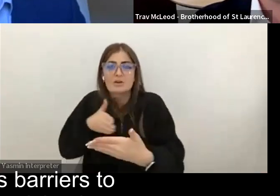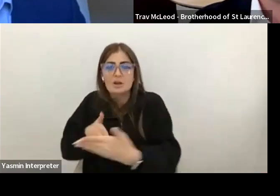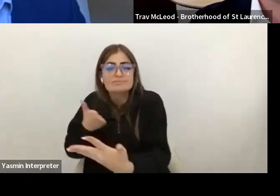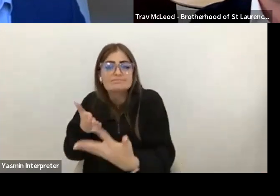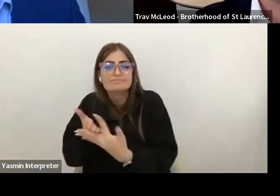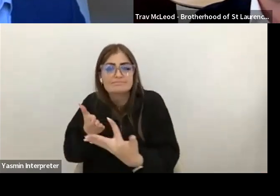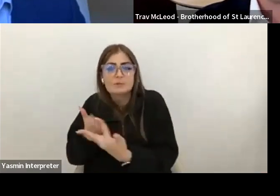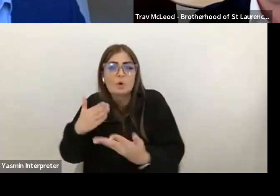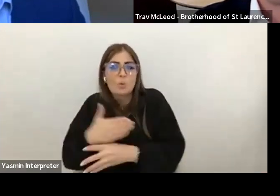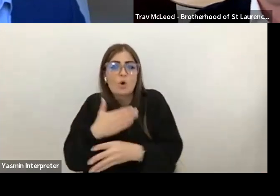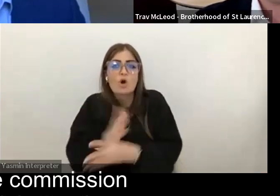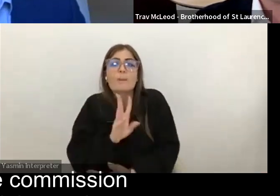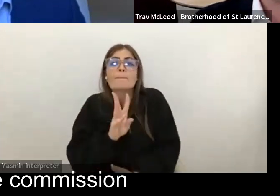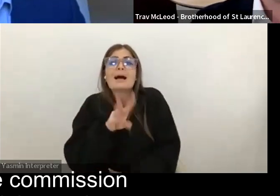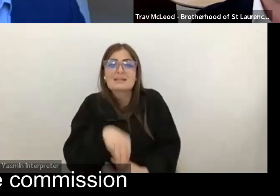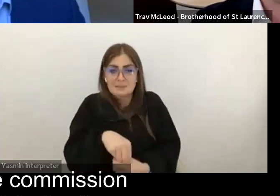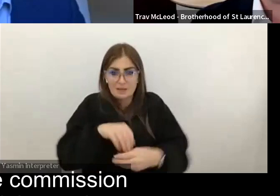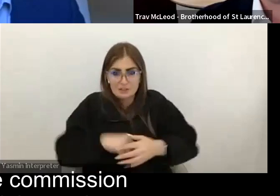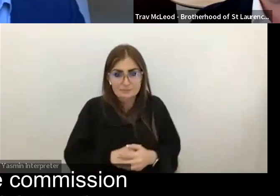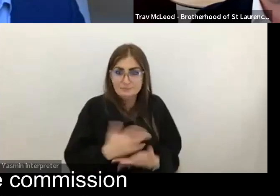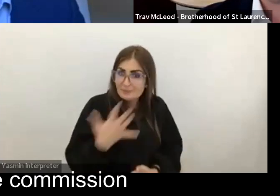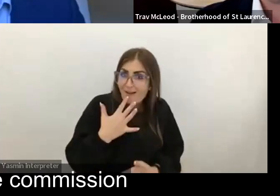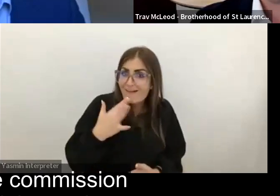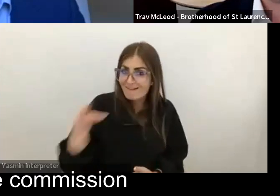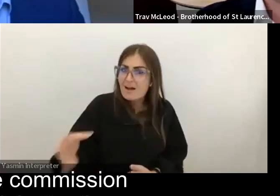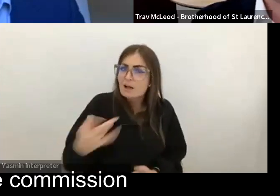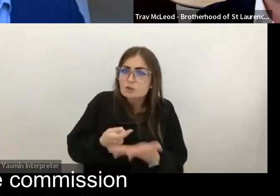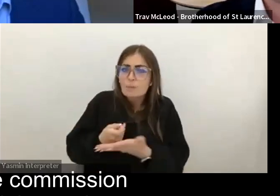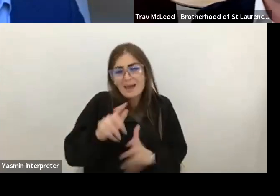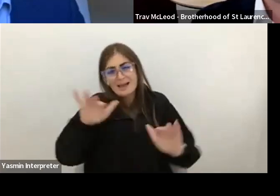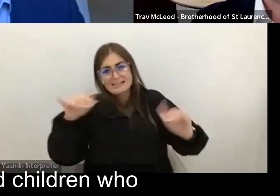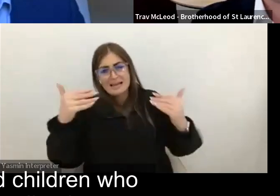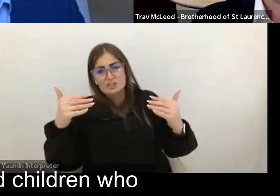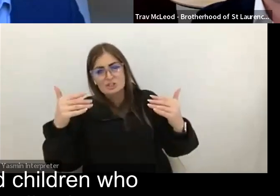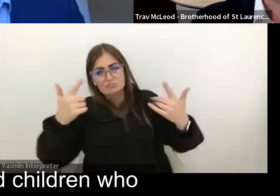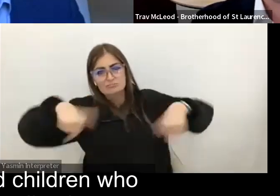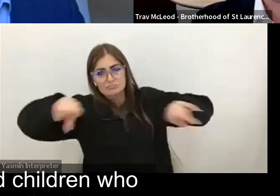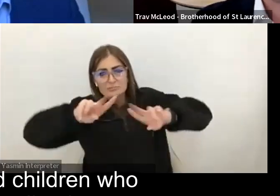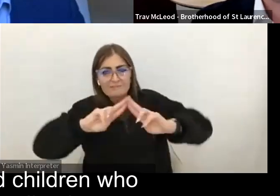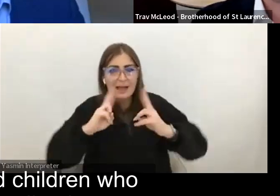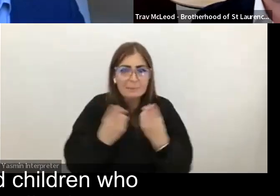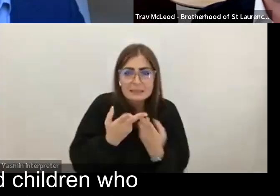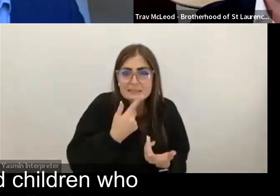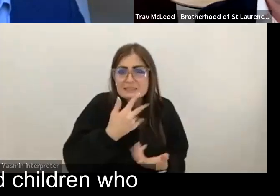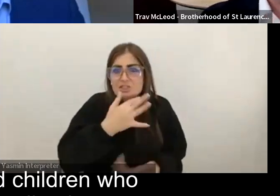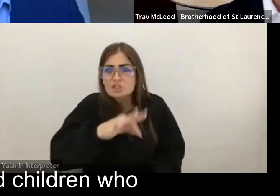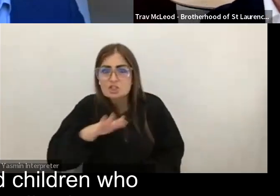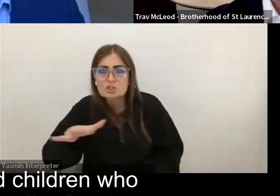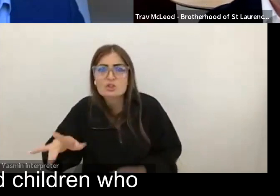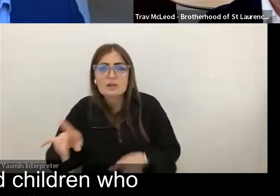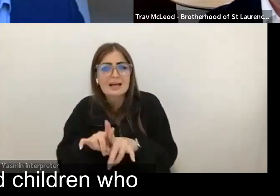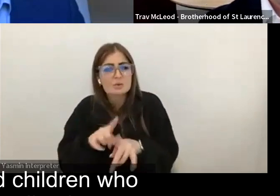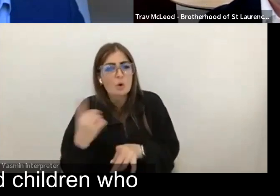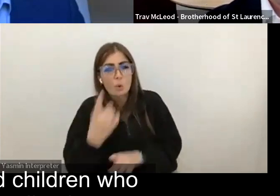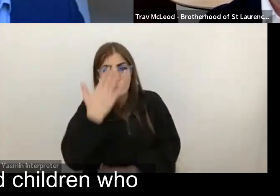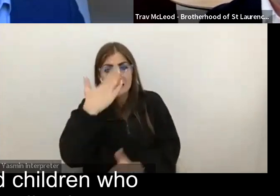participation. It's asked the Commission to pay special attention to families and children who are